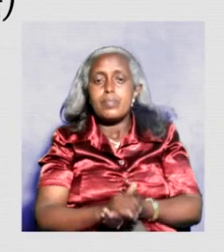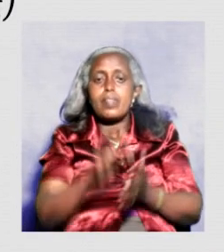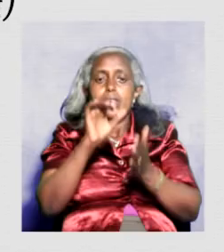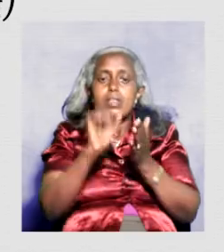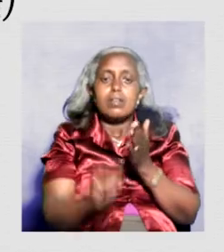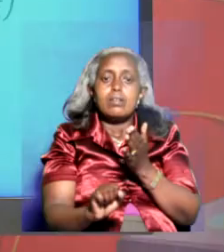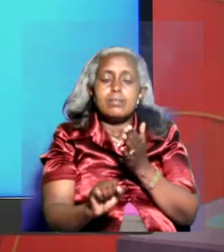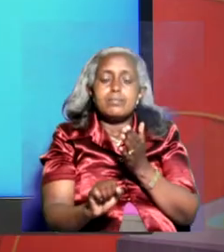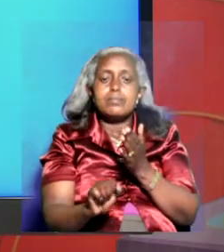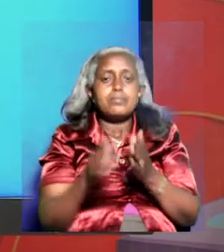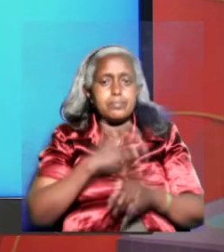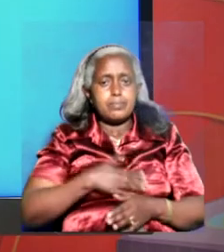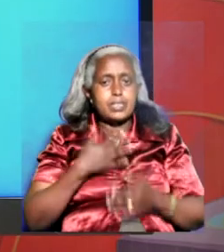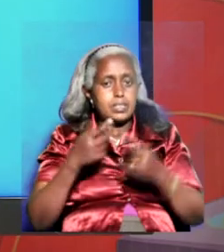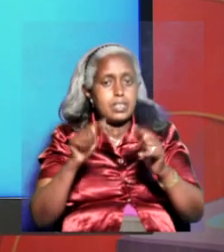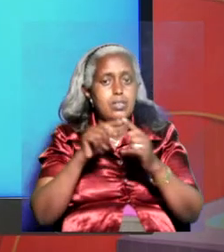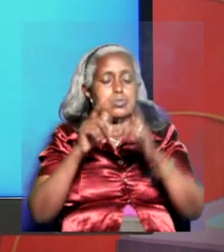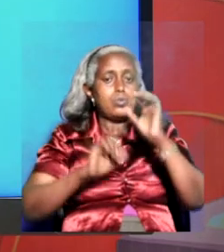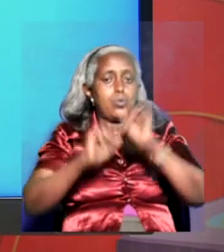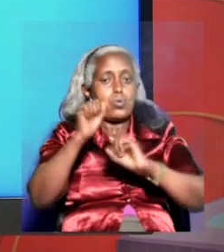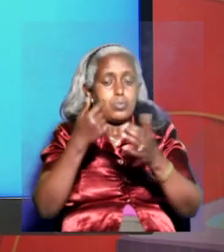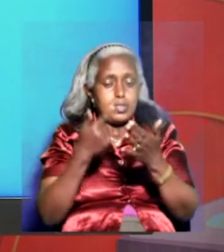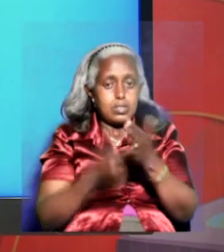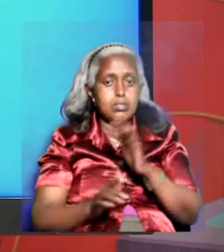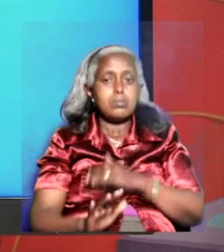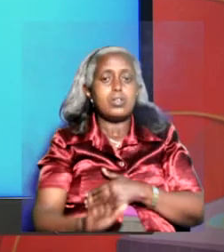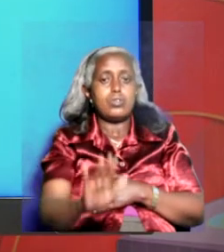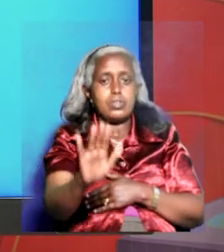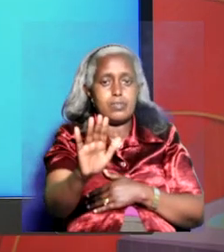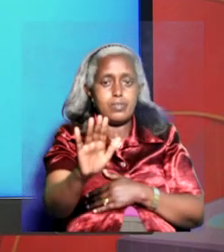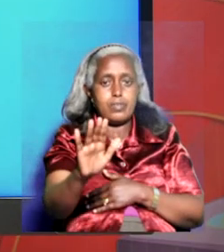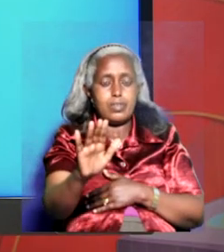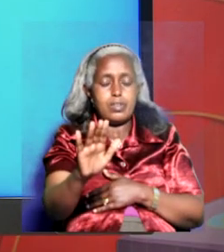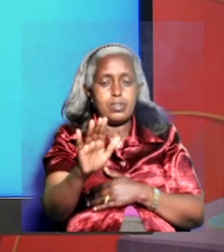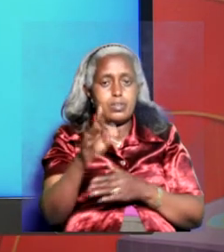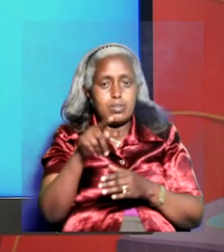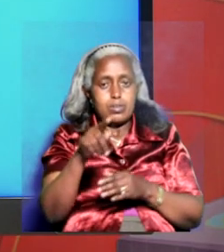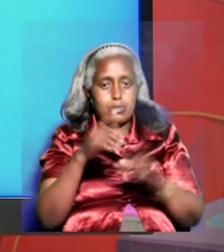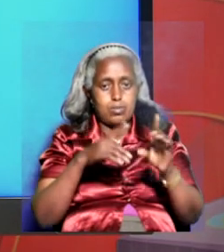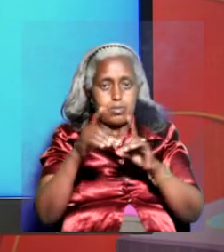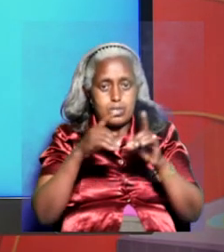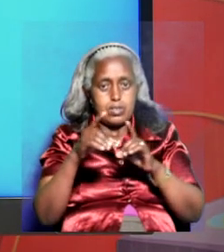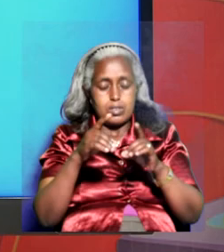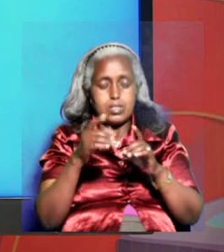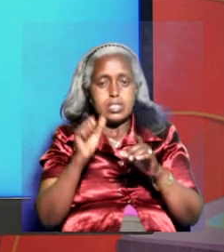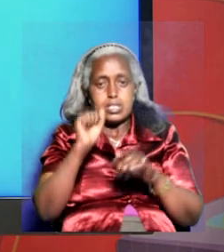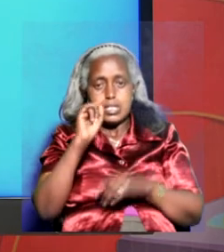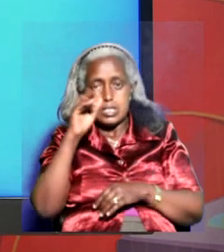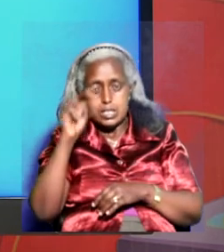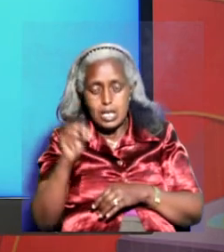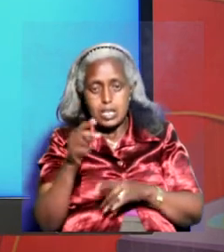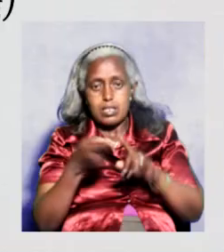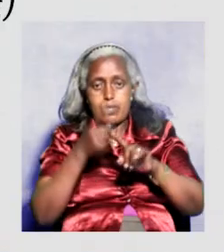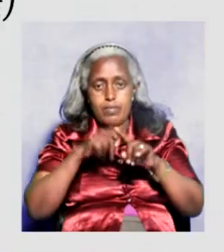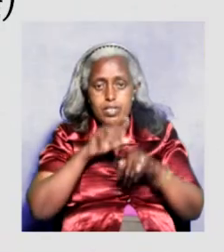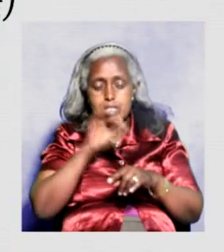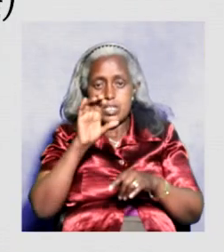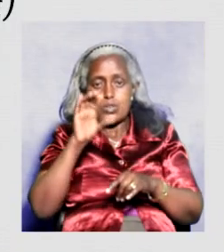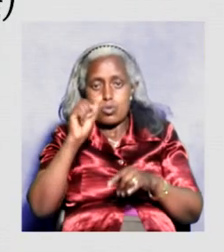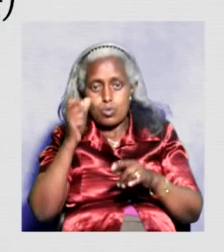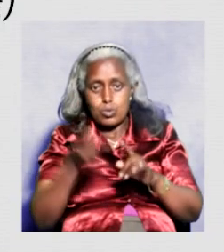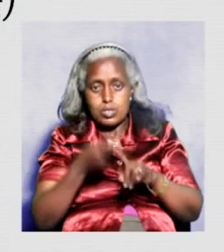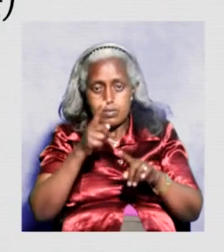So please try to compute this by yourself as we did for sine inverse and cos inverse. So I'll leave